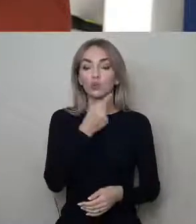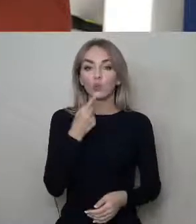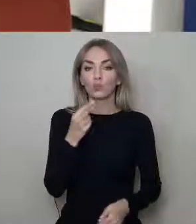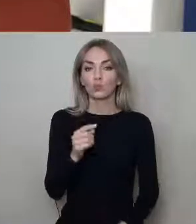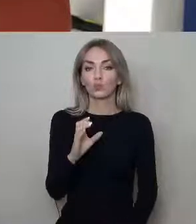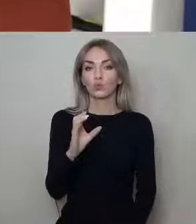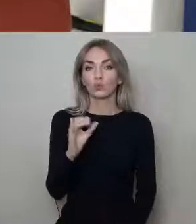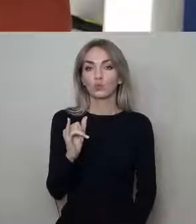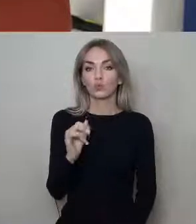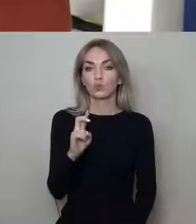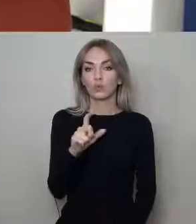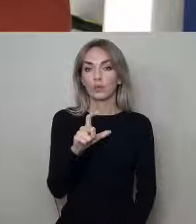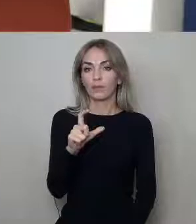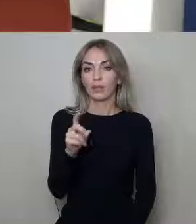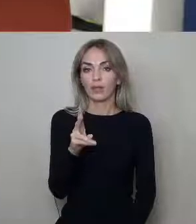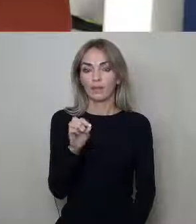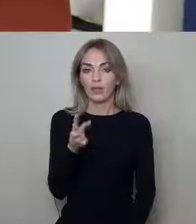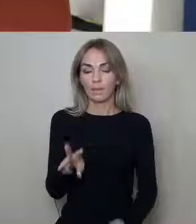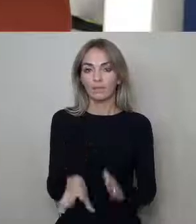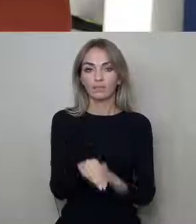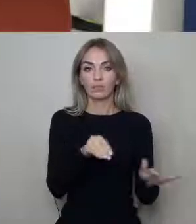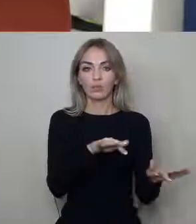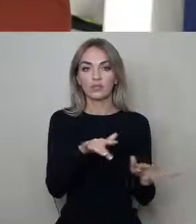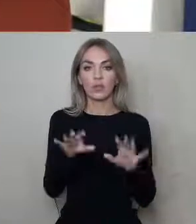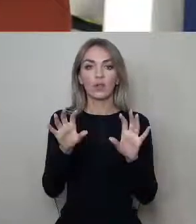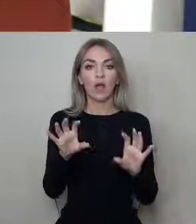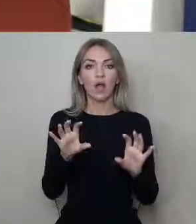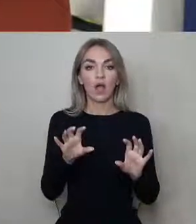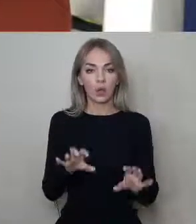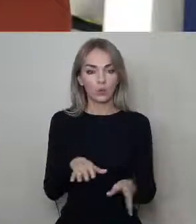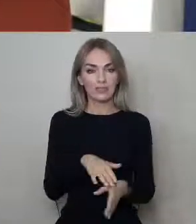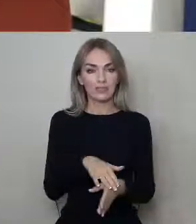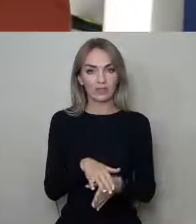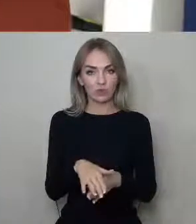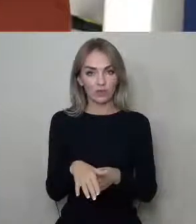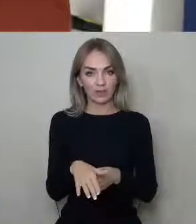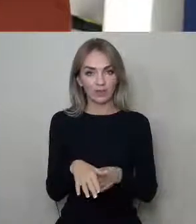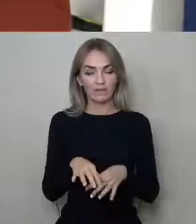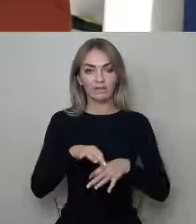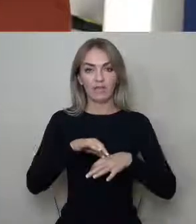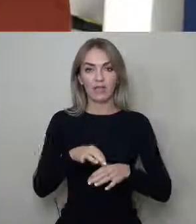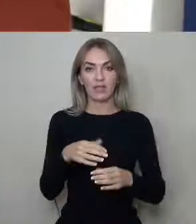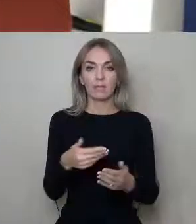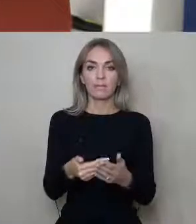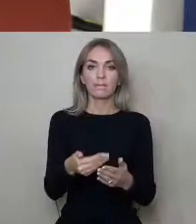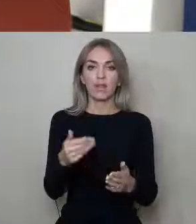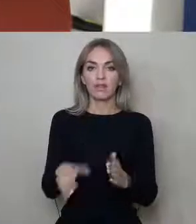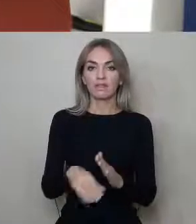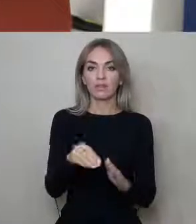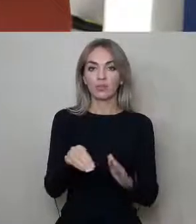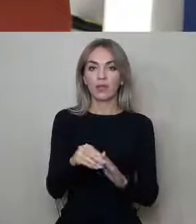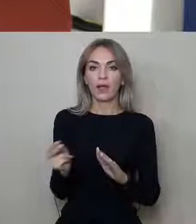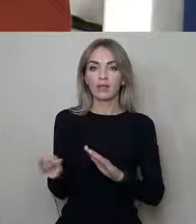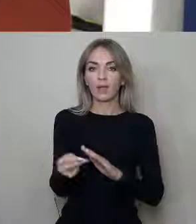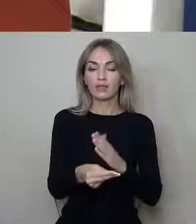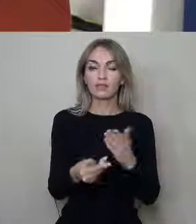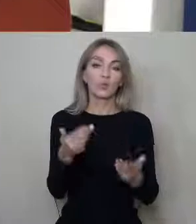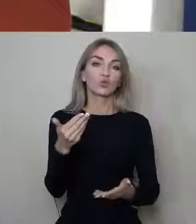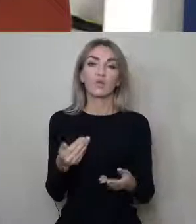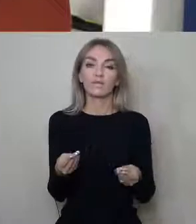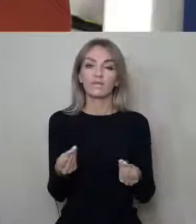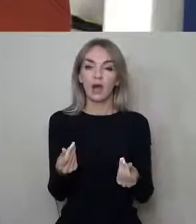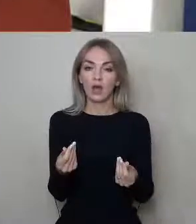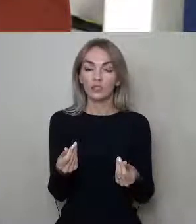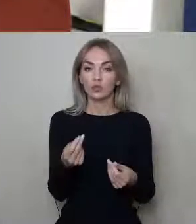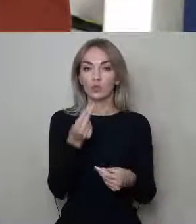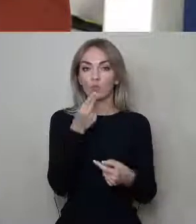it is impossible and cannot be enforced, then how can the subjects of the electoral process can lawfully conduct